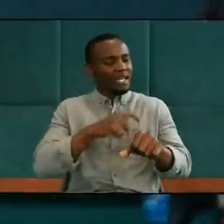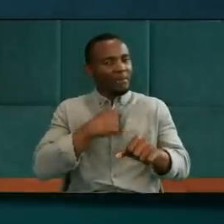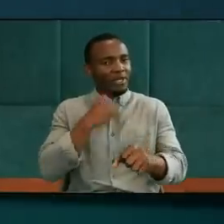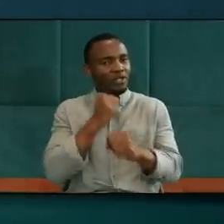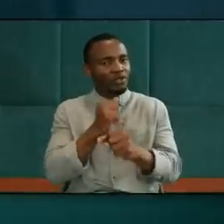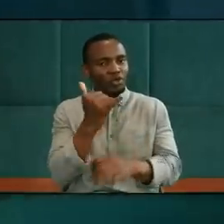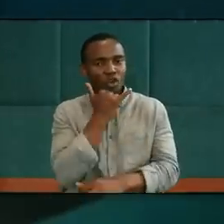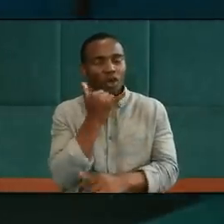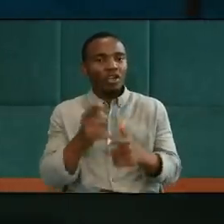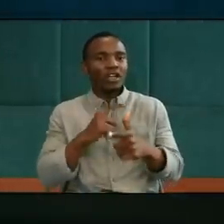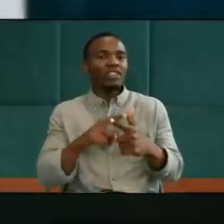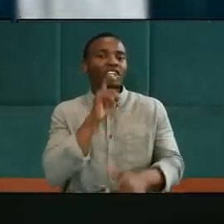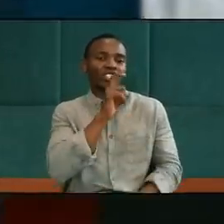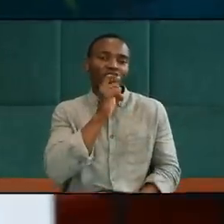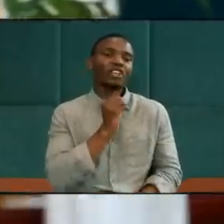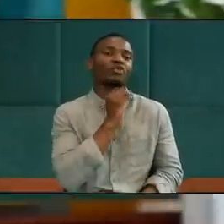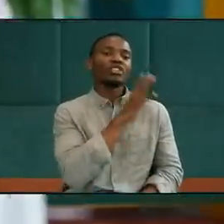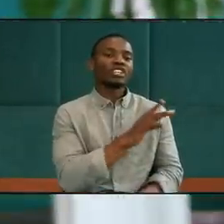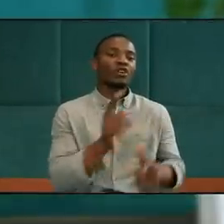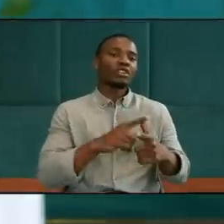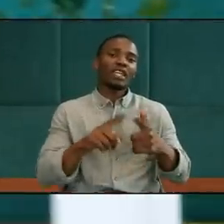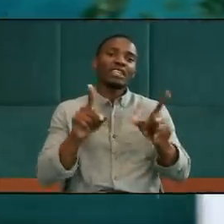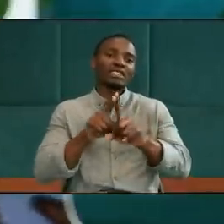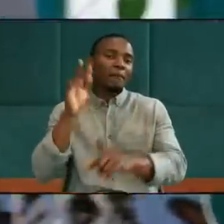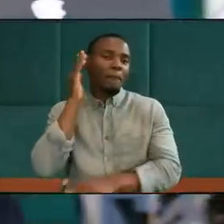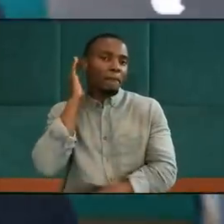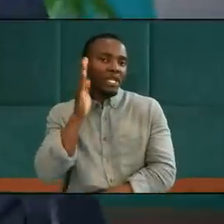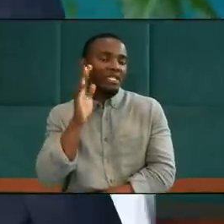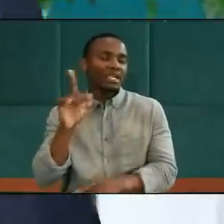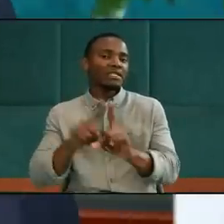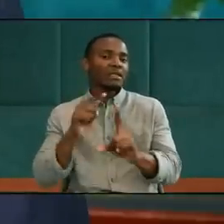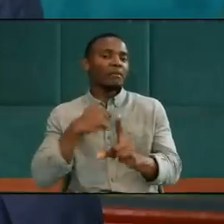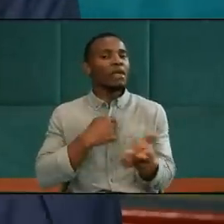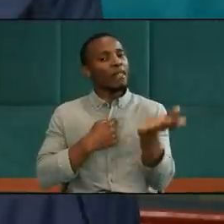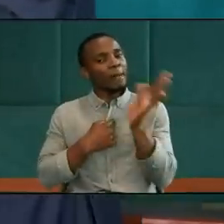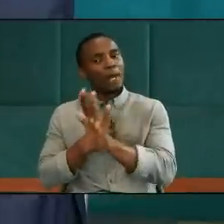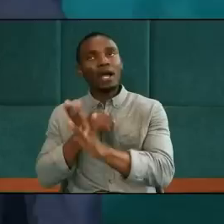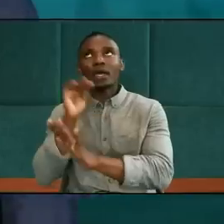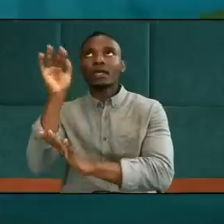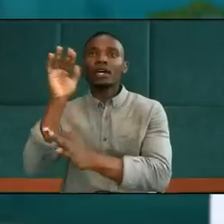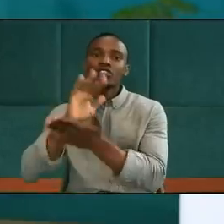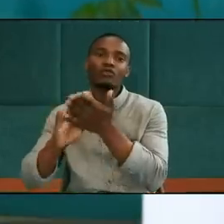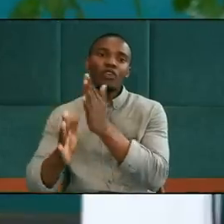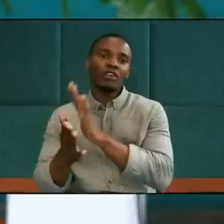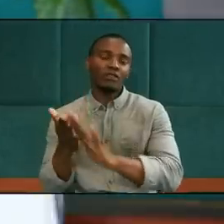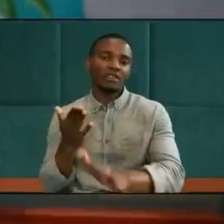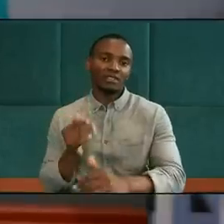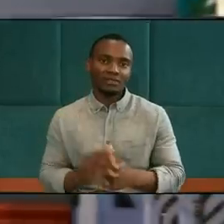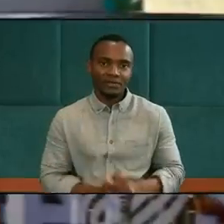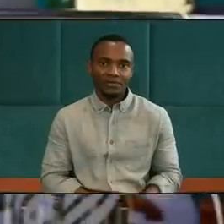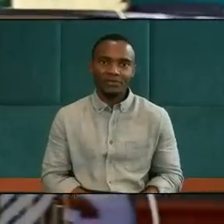So like Peter, I can go back to the Garden of Gethsemane and ask forgiveness.